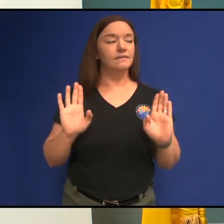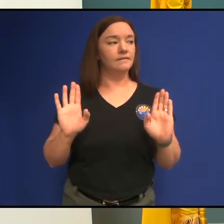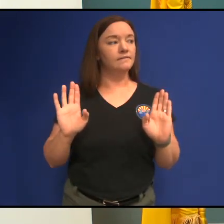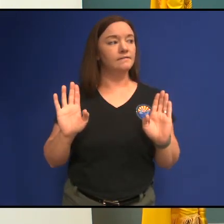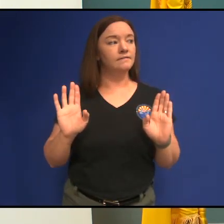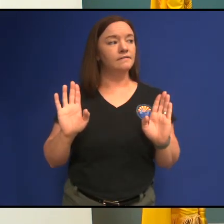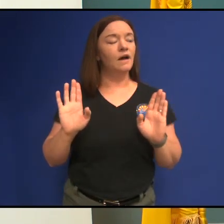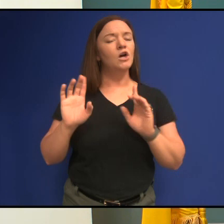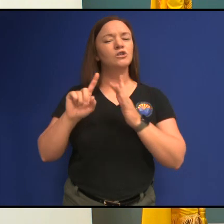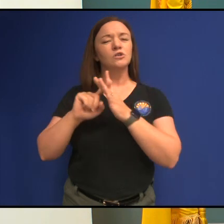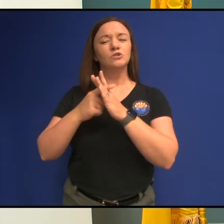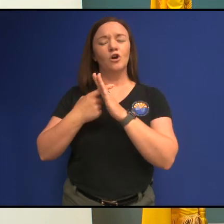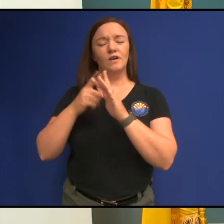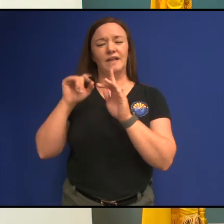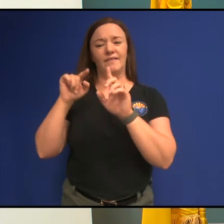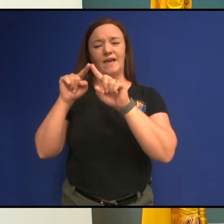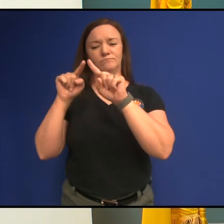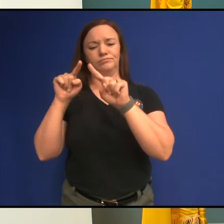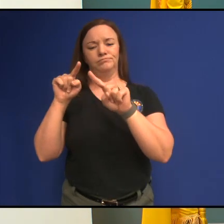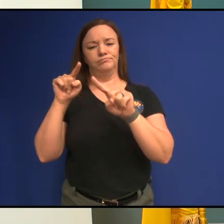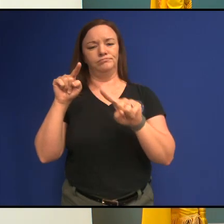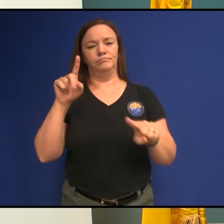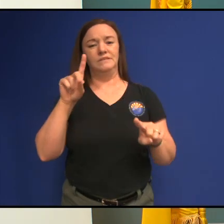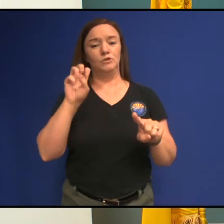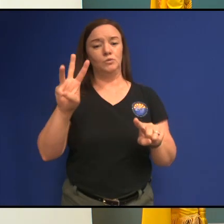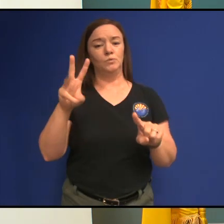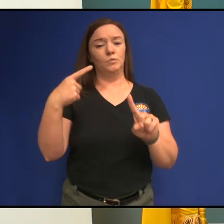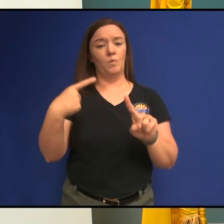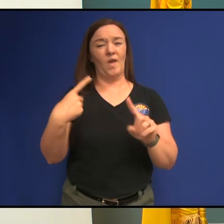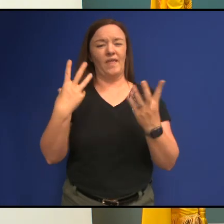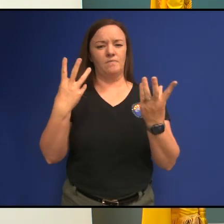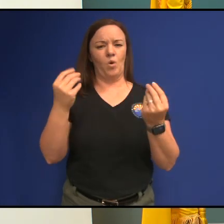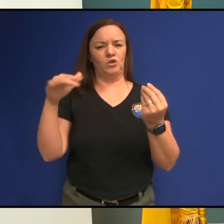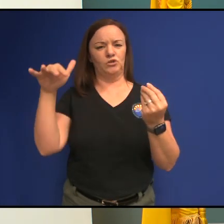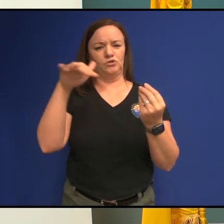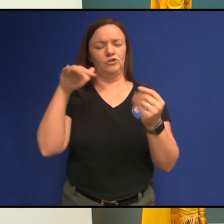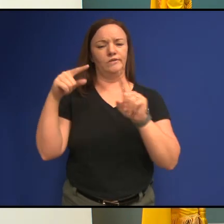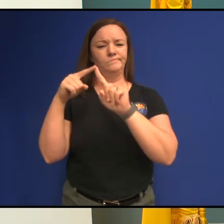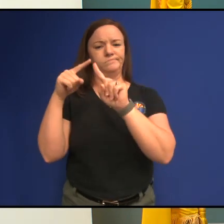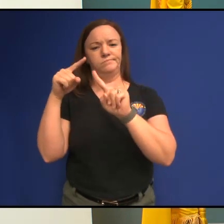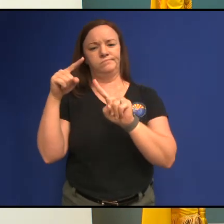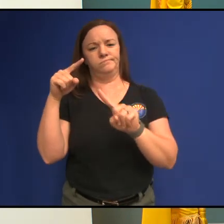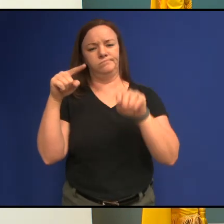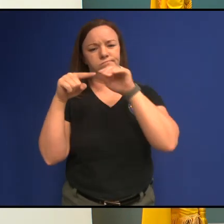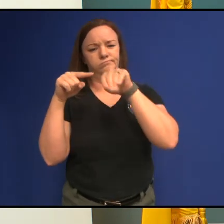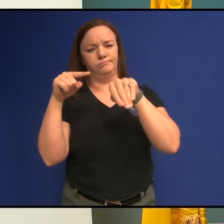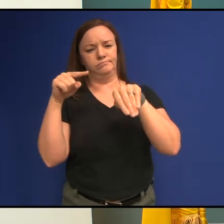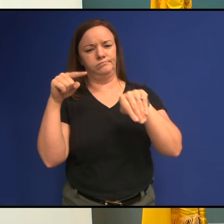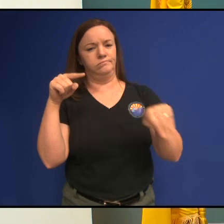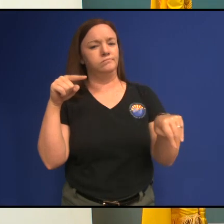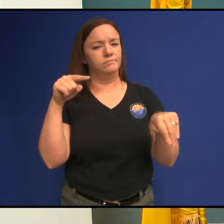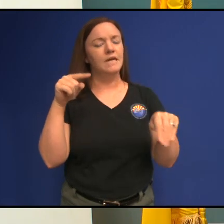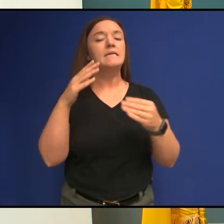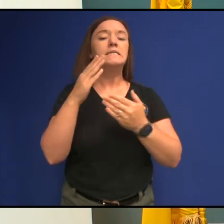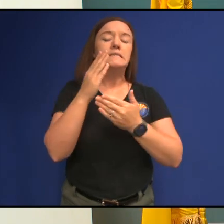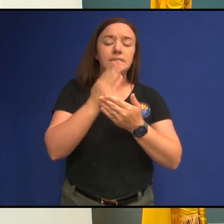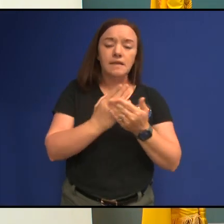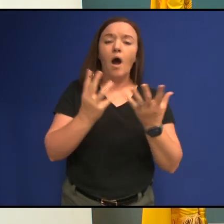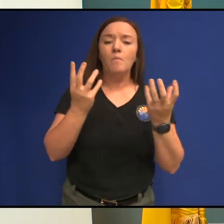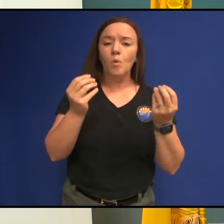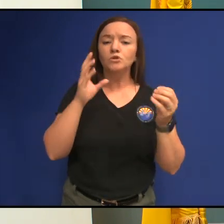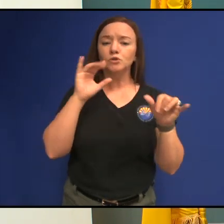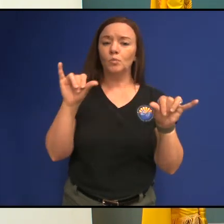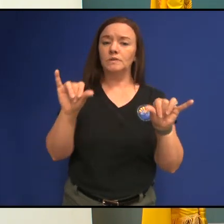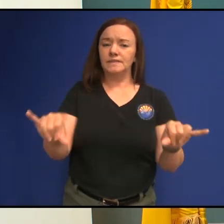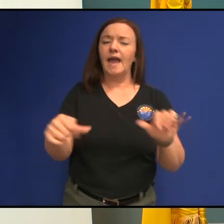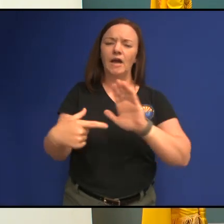little downtrend of dew points as we head into early next week. I mentioned a little bit of that moisture sticking with us that I showed